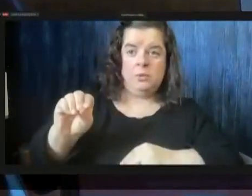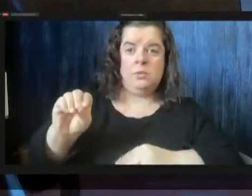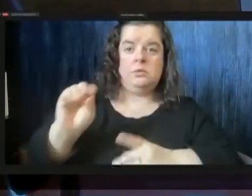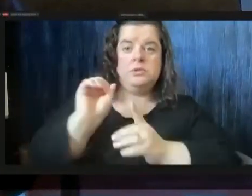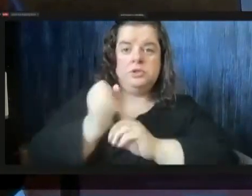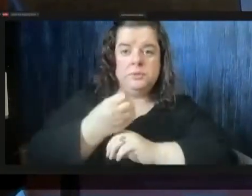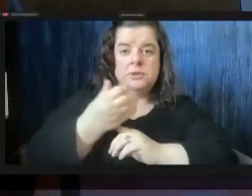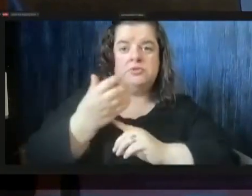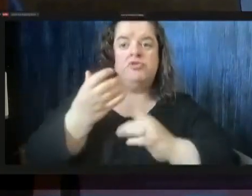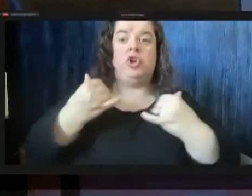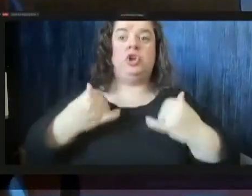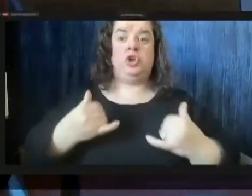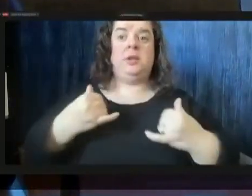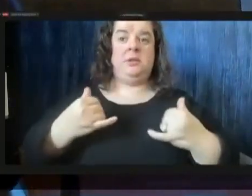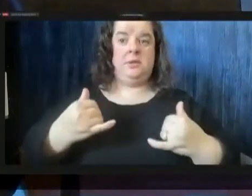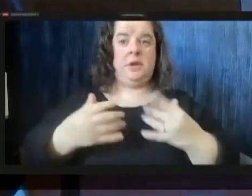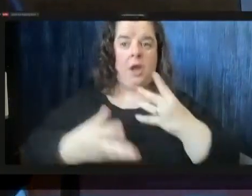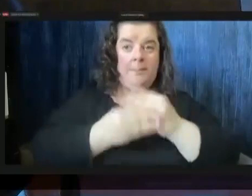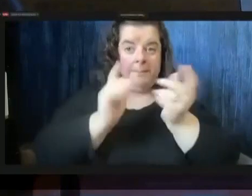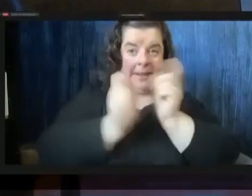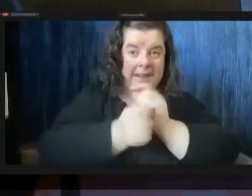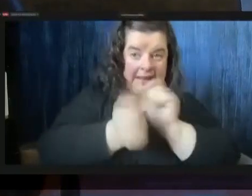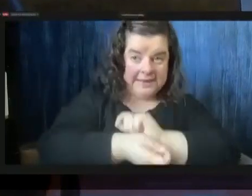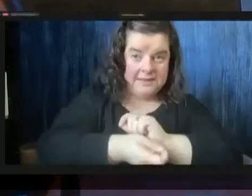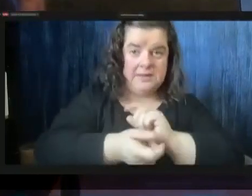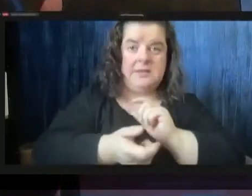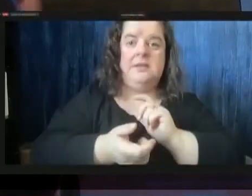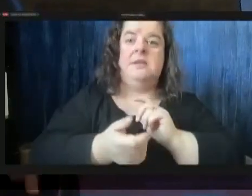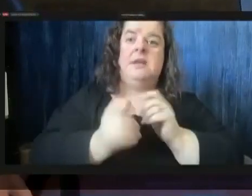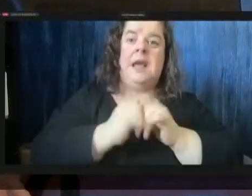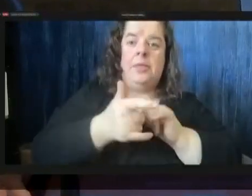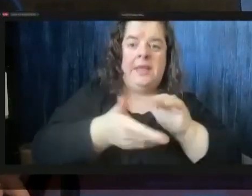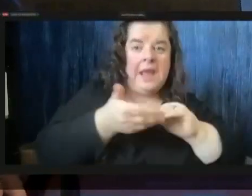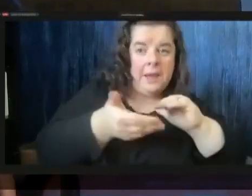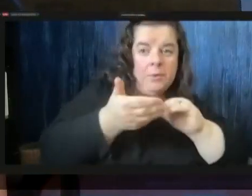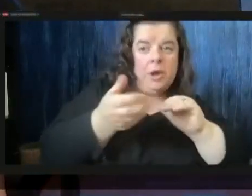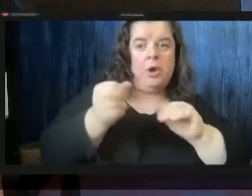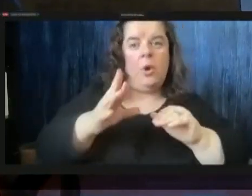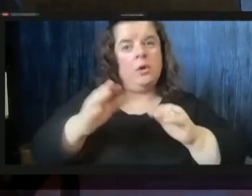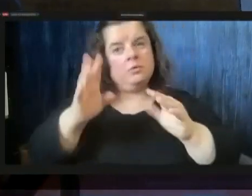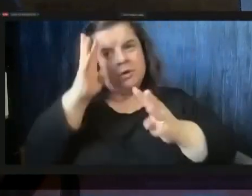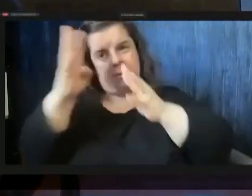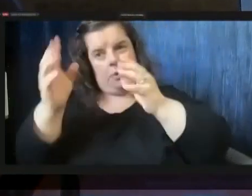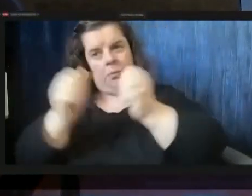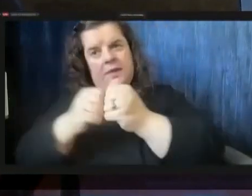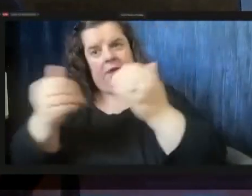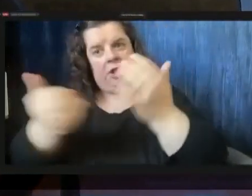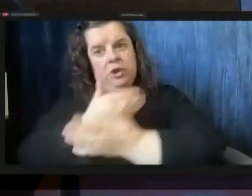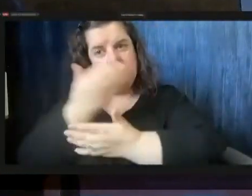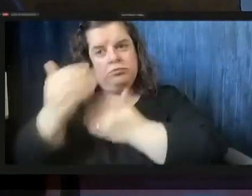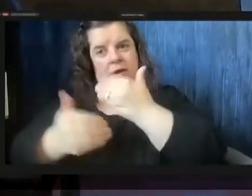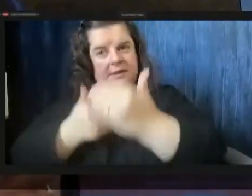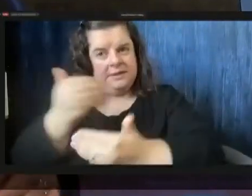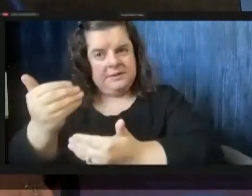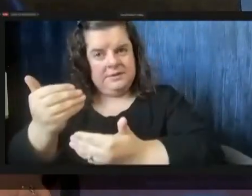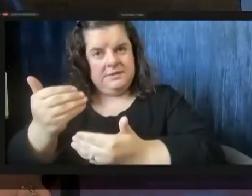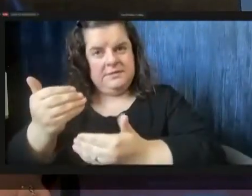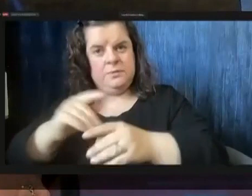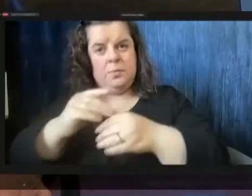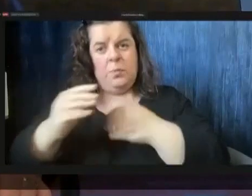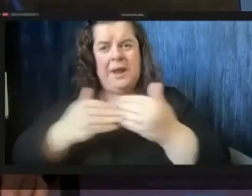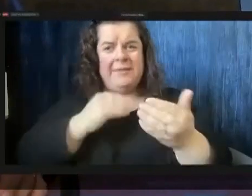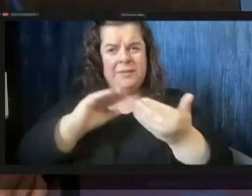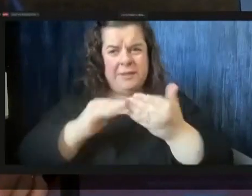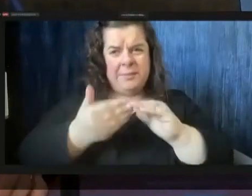either currently are and amending with the way they operate, or coming up with a totally different process, or whatever the community, once we hear